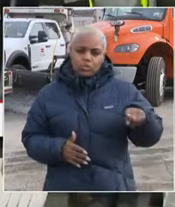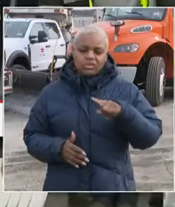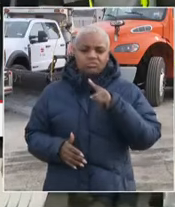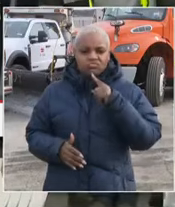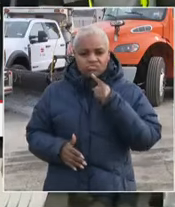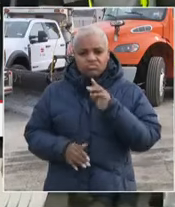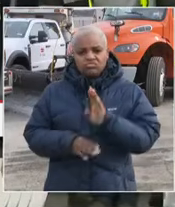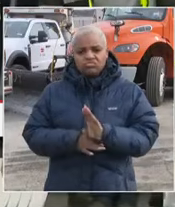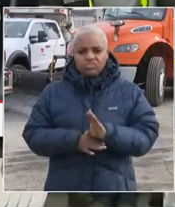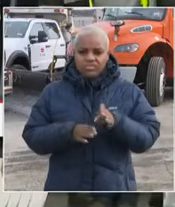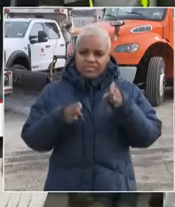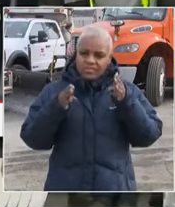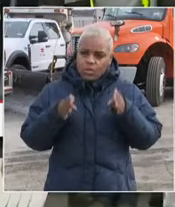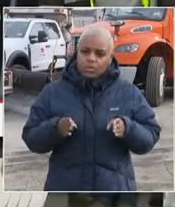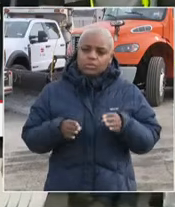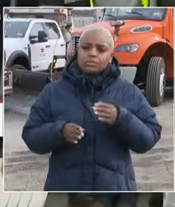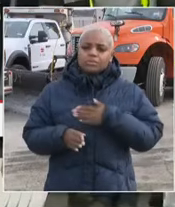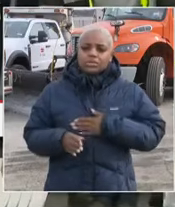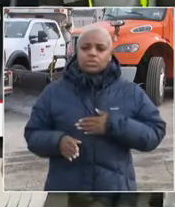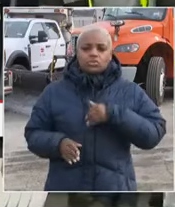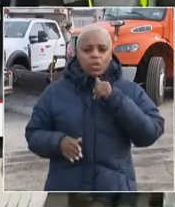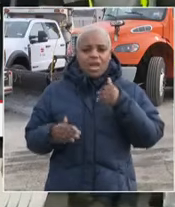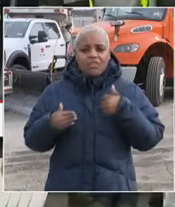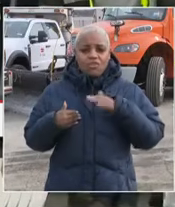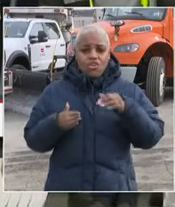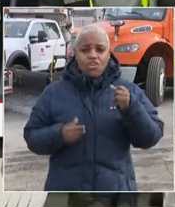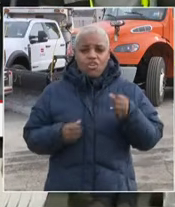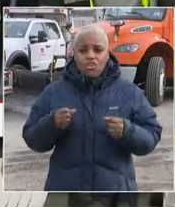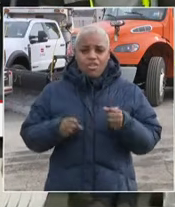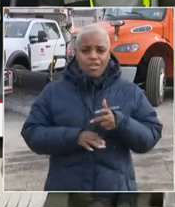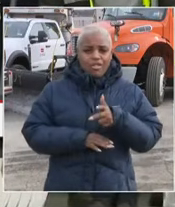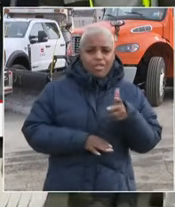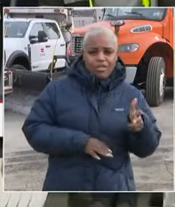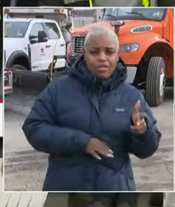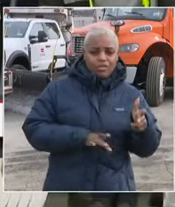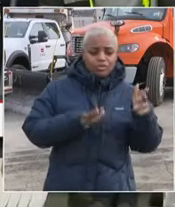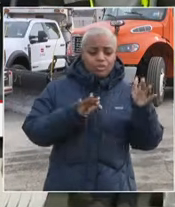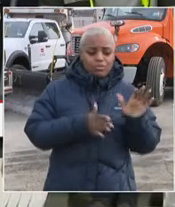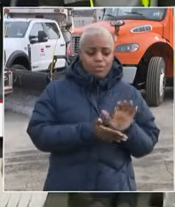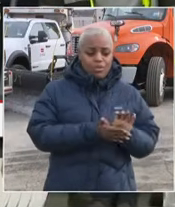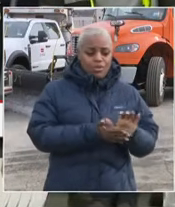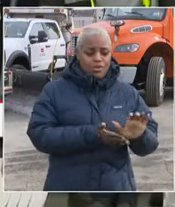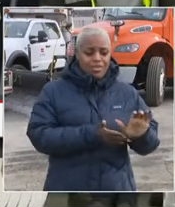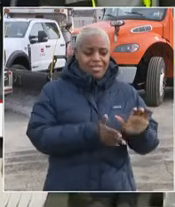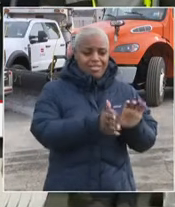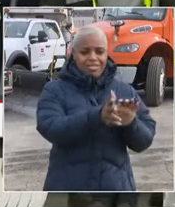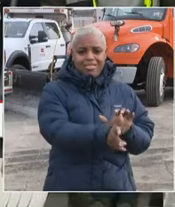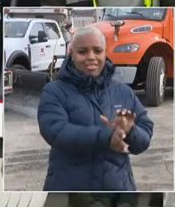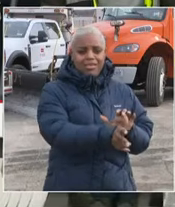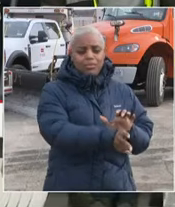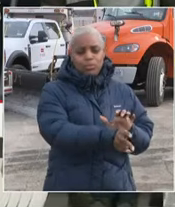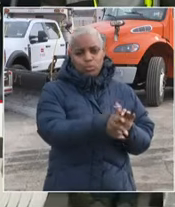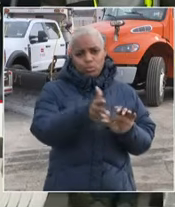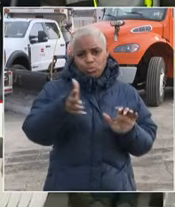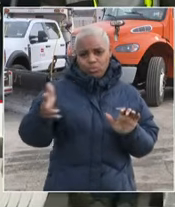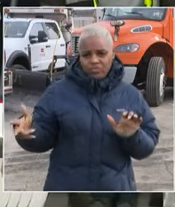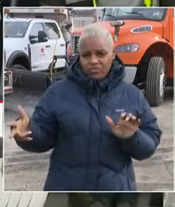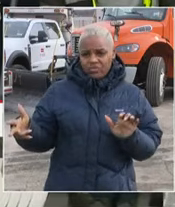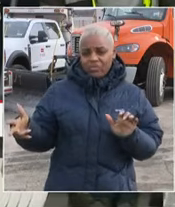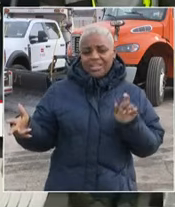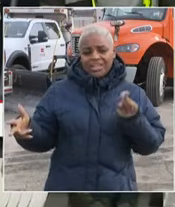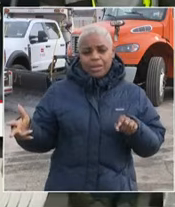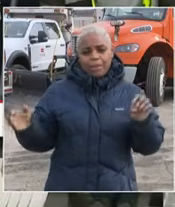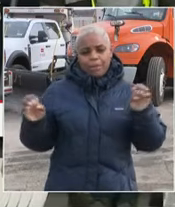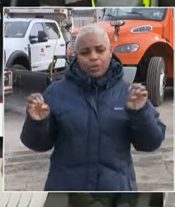on the posted routes. We want to be able to clear from curb to curb so that fire, EMS, and other essential services such as